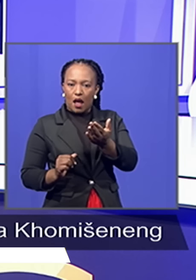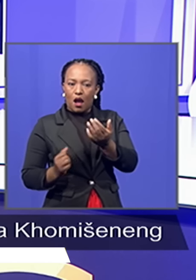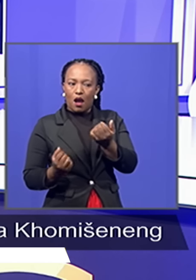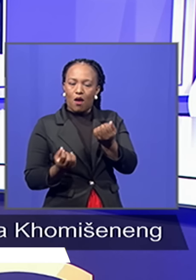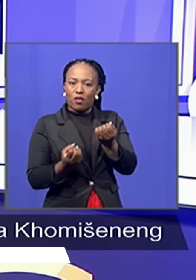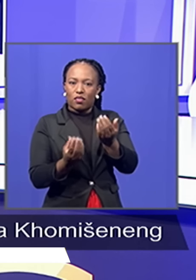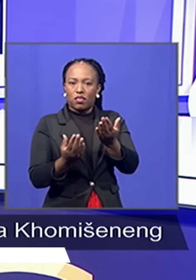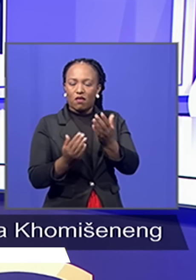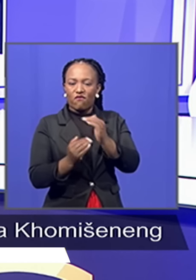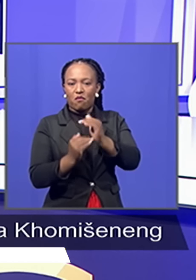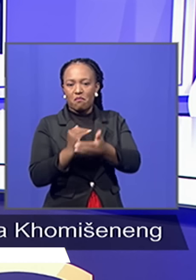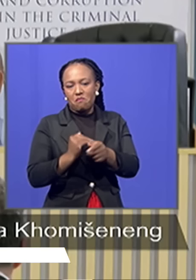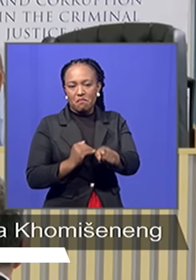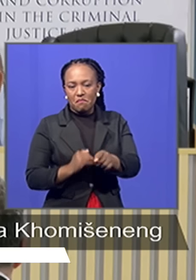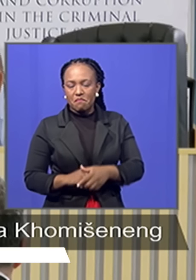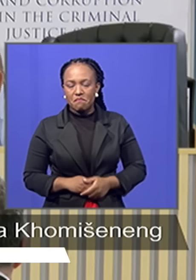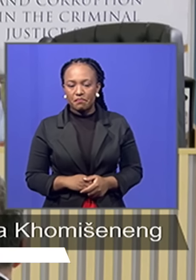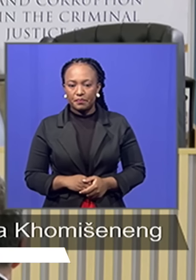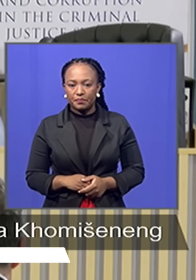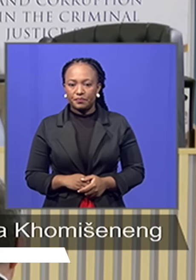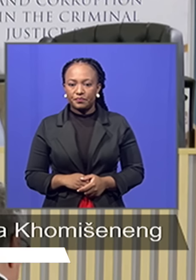tšhireletšo.